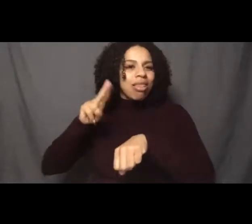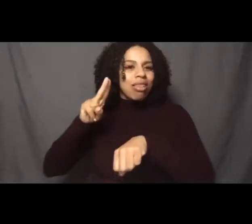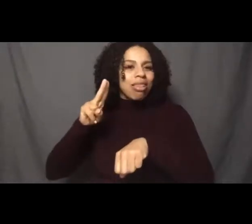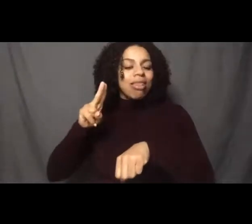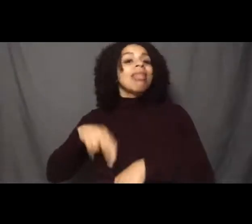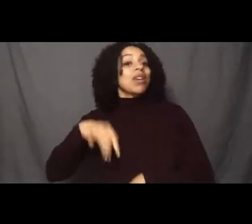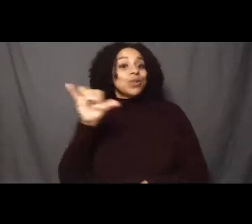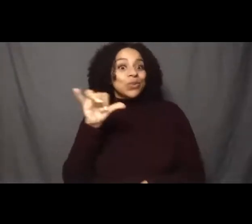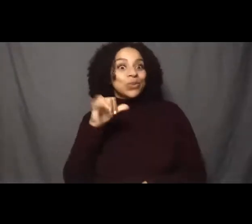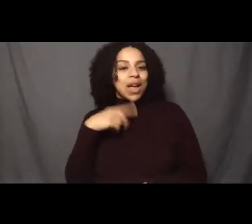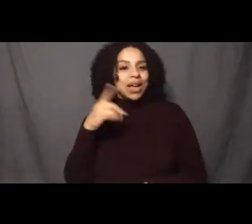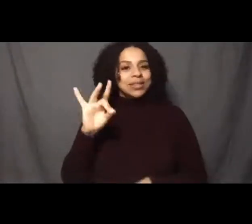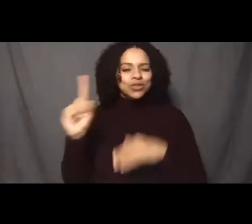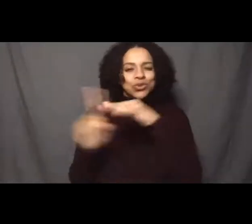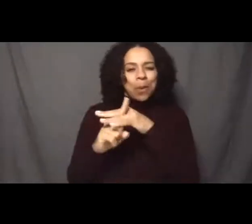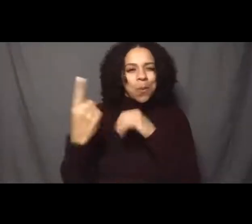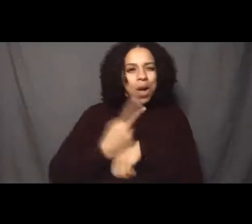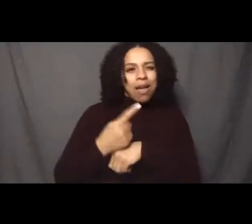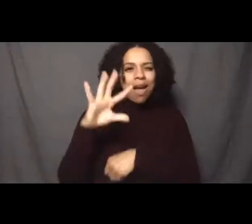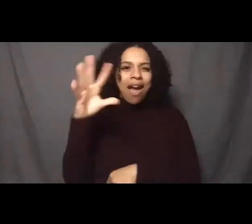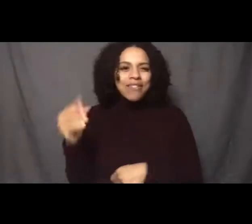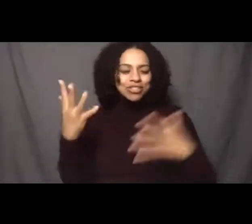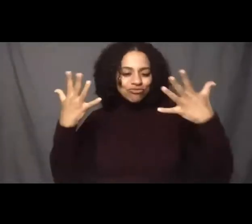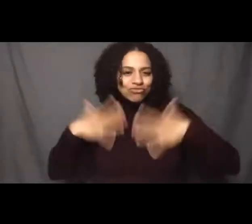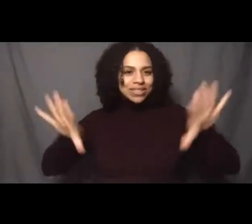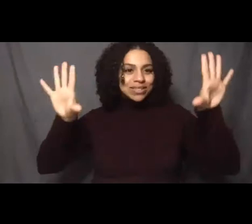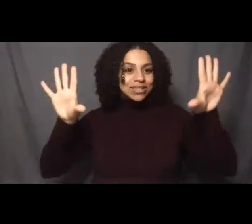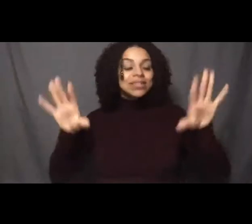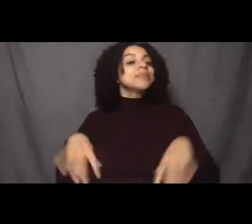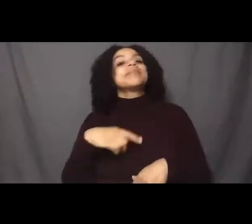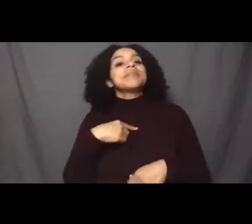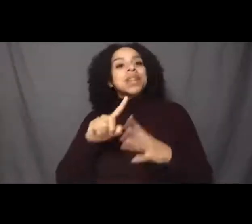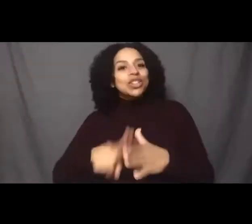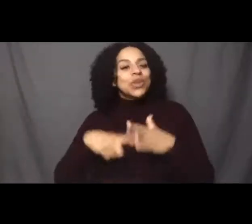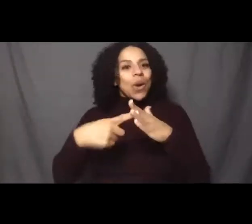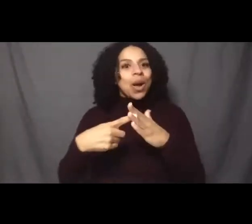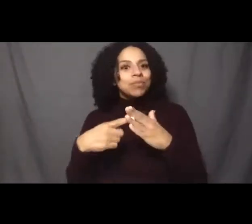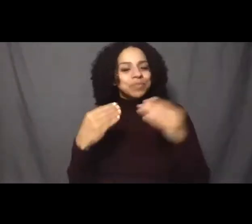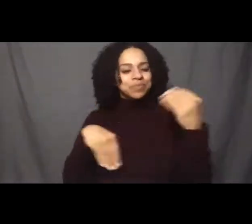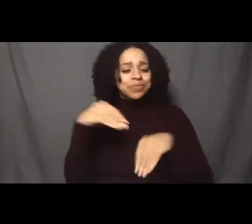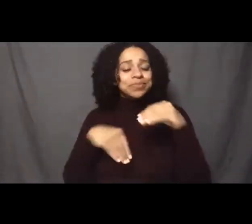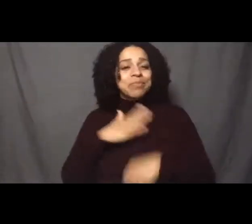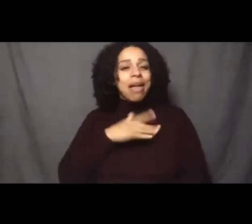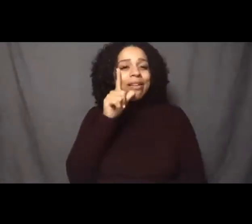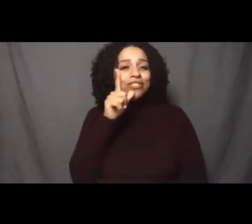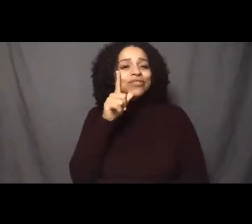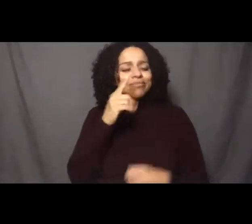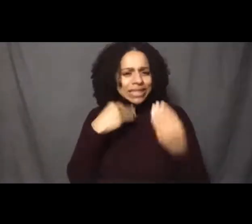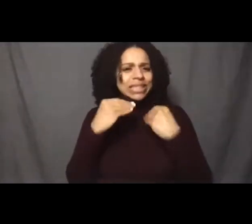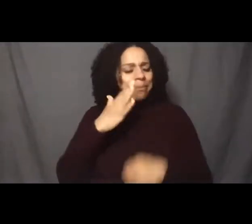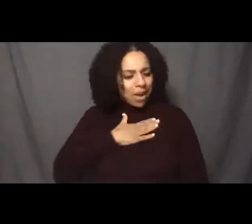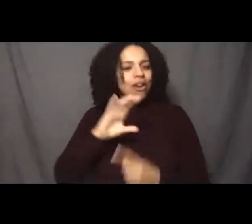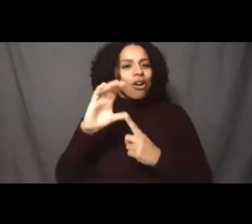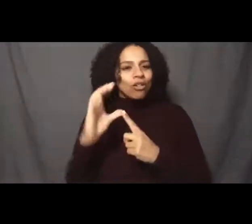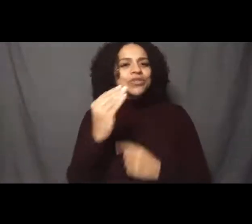wore a gele. I started to pack my lunch again and bring my native food again. And I realized that I will never change who I am, that I am